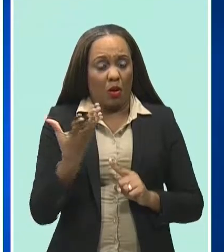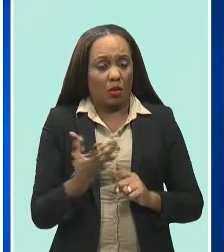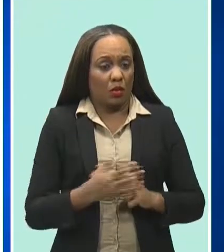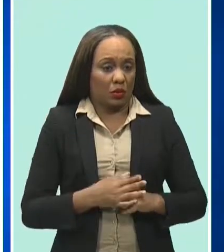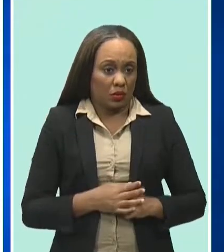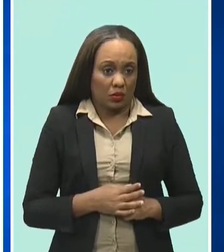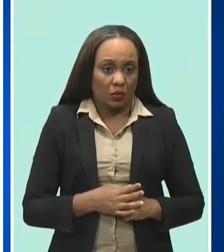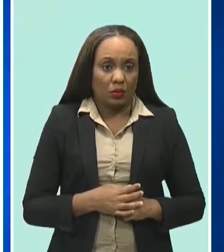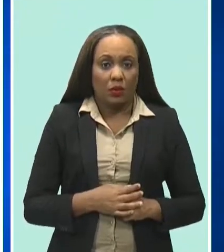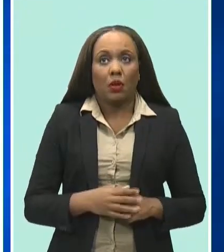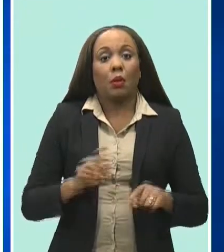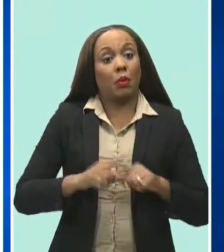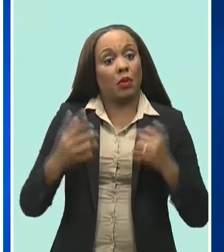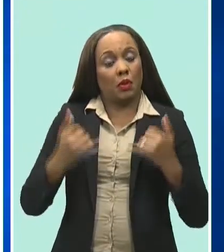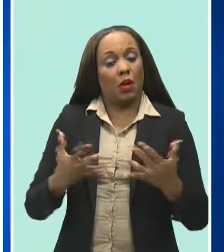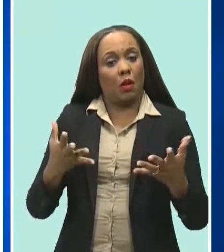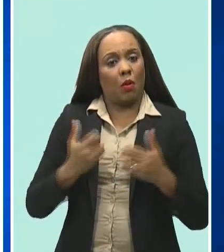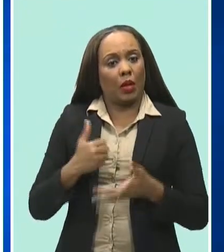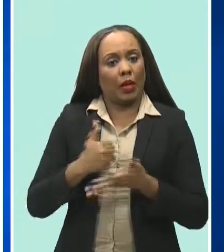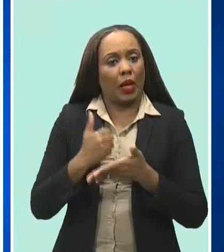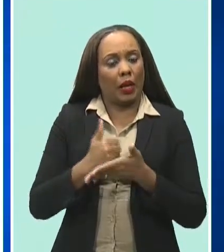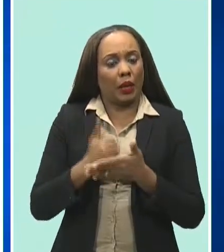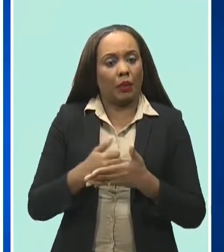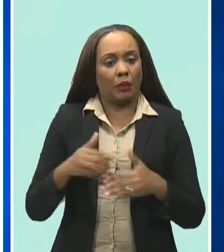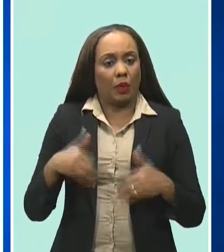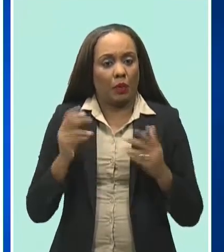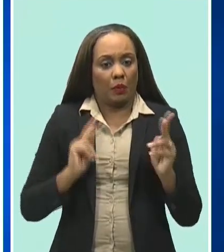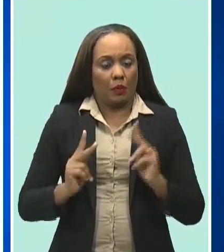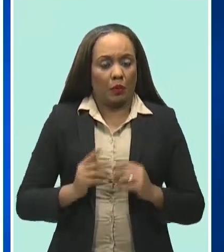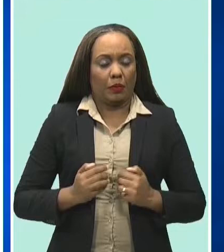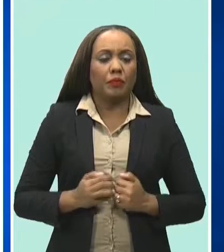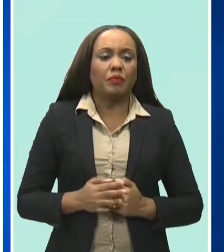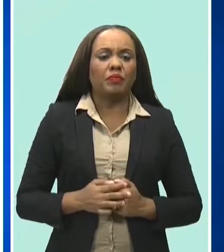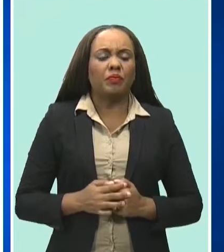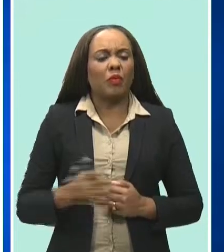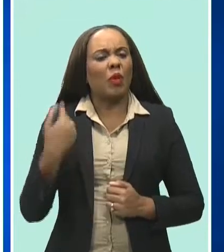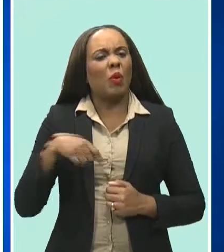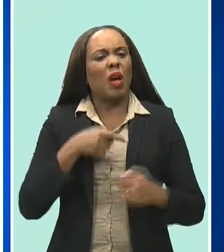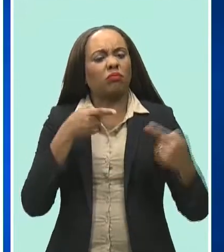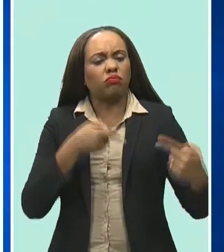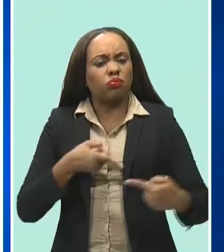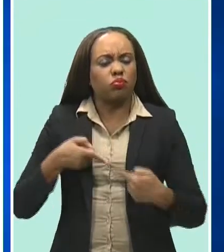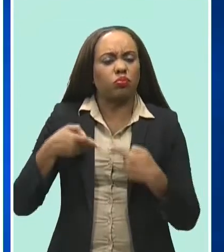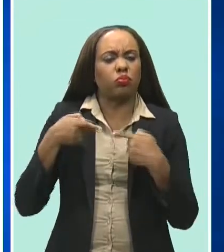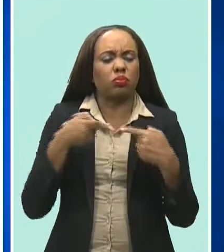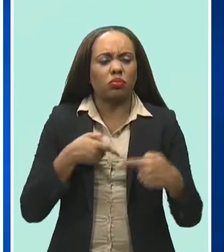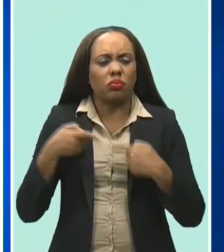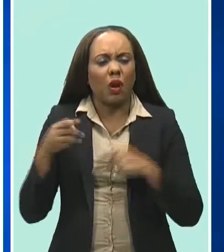Barbadians to assist the youth. As a community, we are struggling